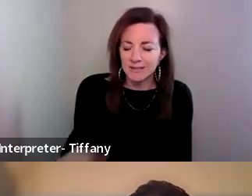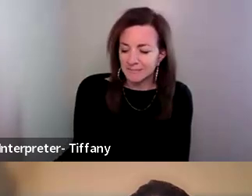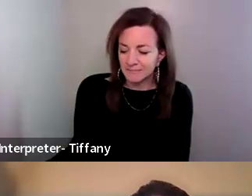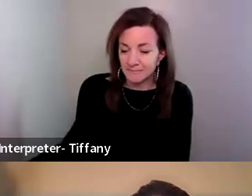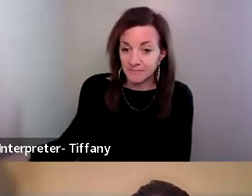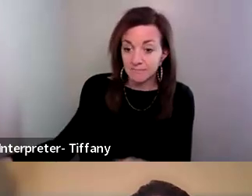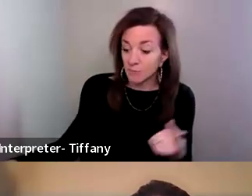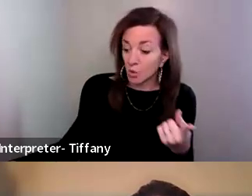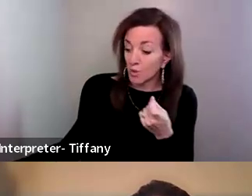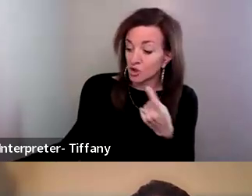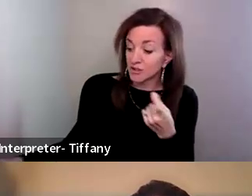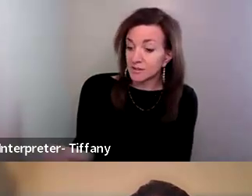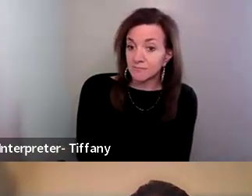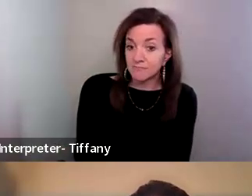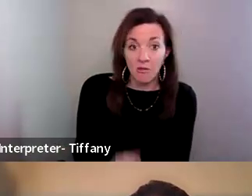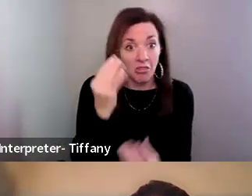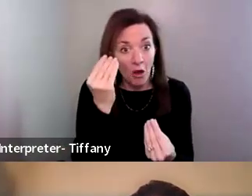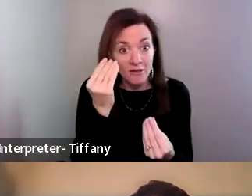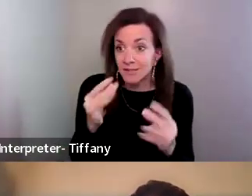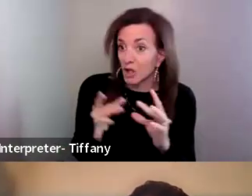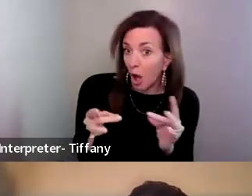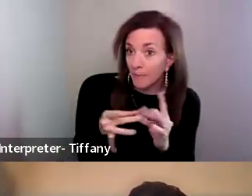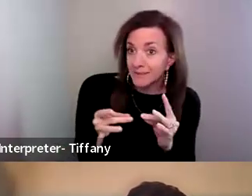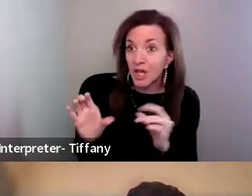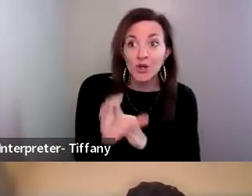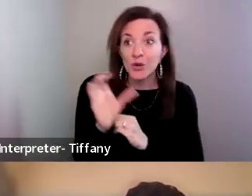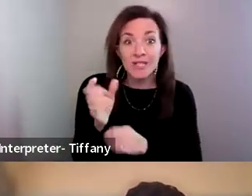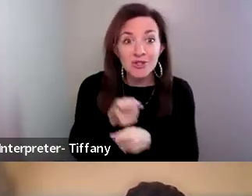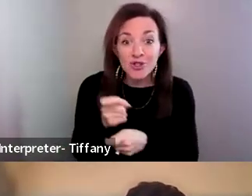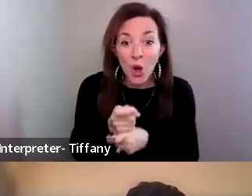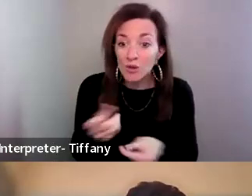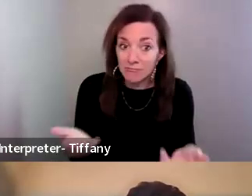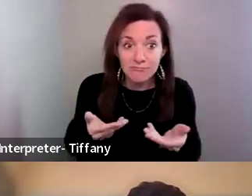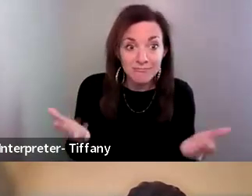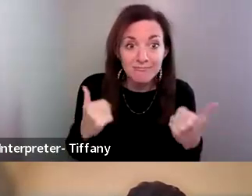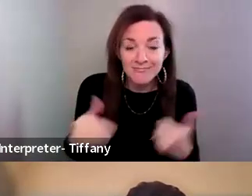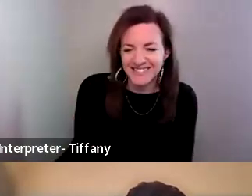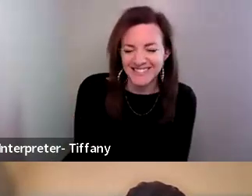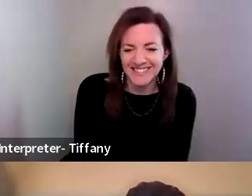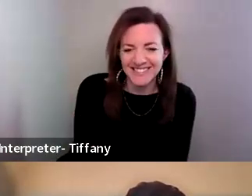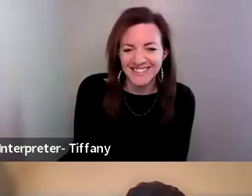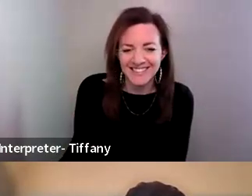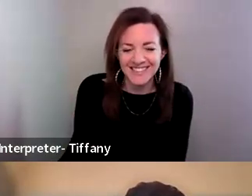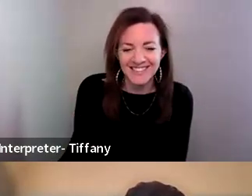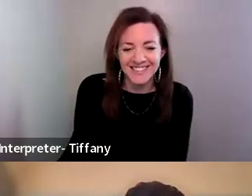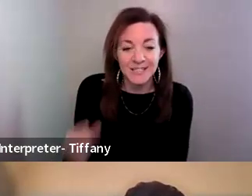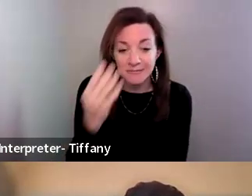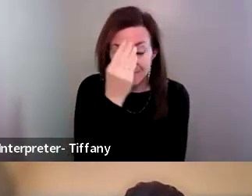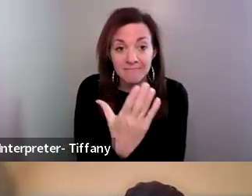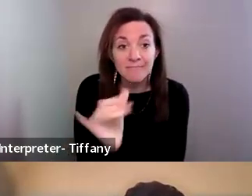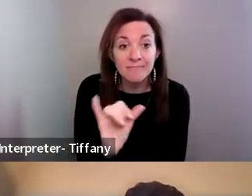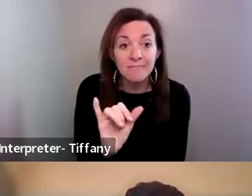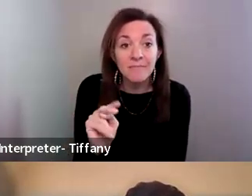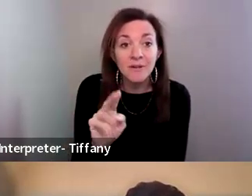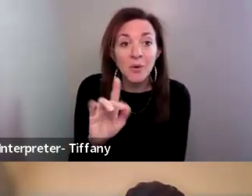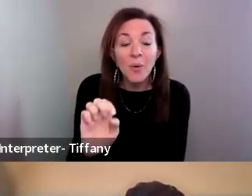Anyway, any questions, thoughts, comments, or Christmas jokes are also welcome. And just to let you know too, Miss Nicole, I